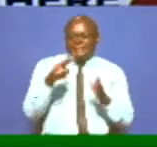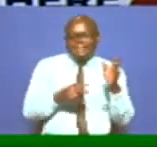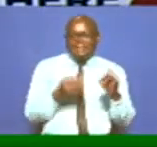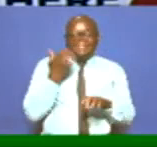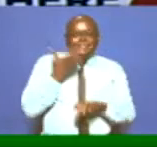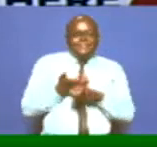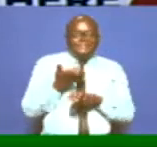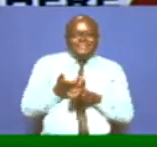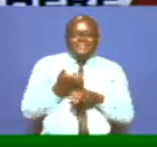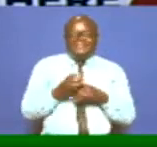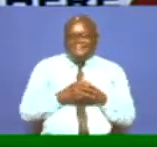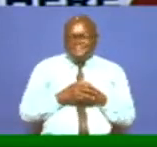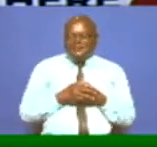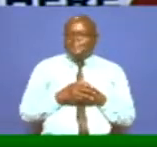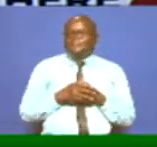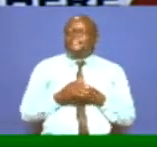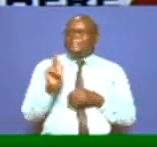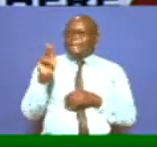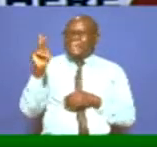Tribanosomiasis